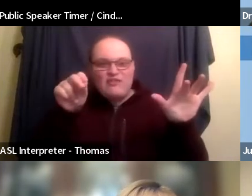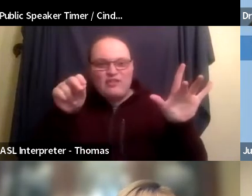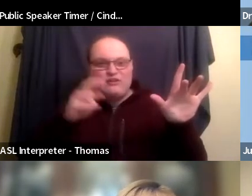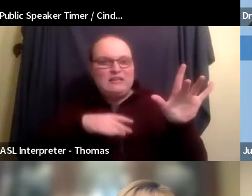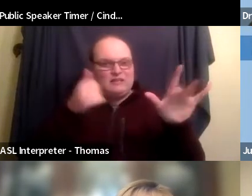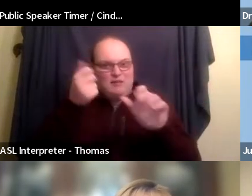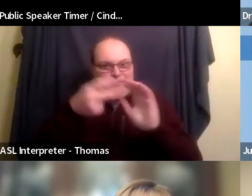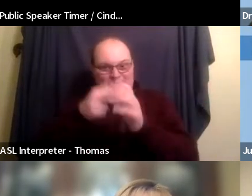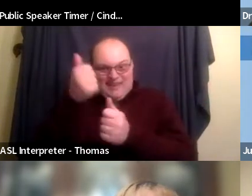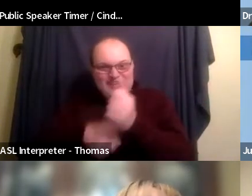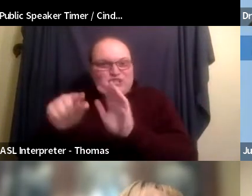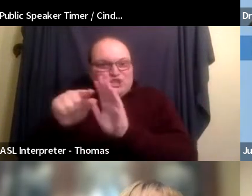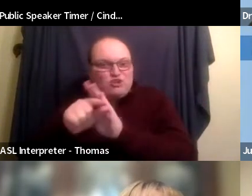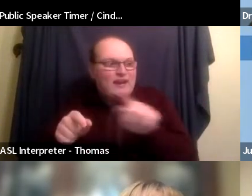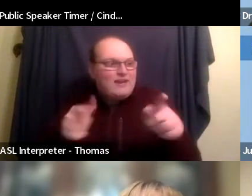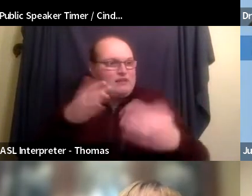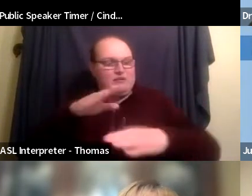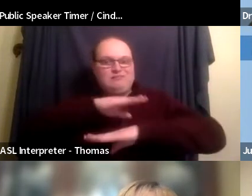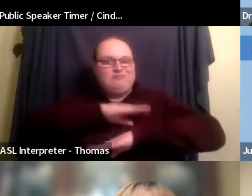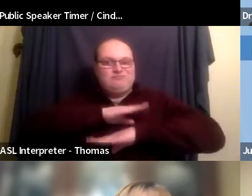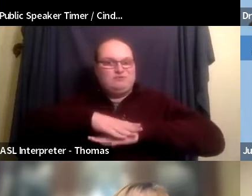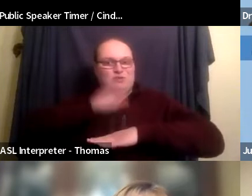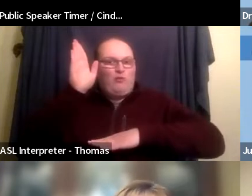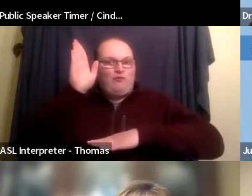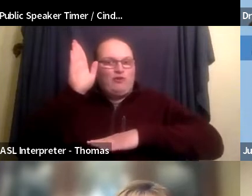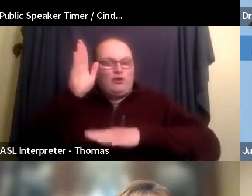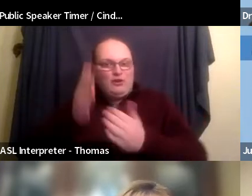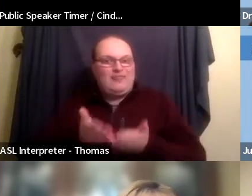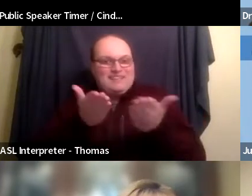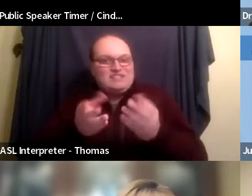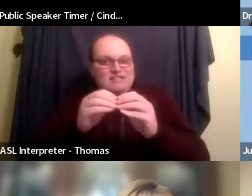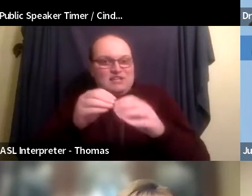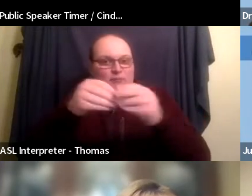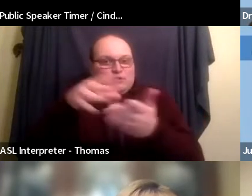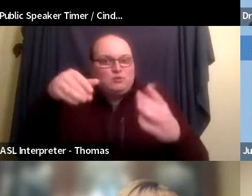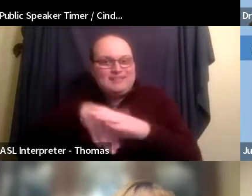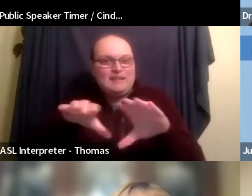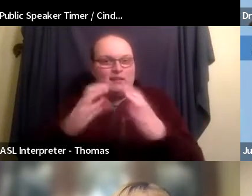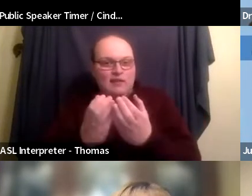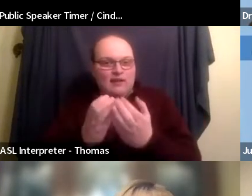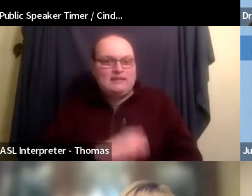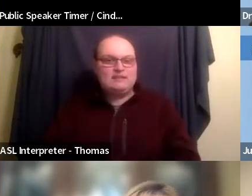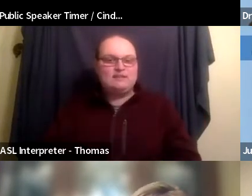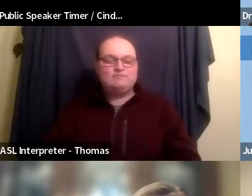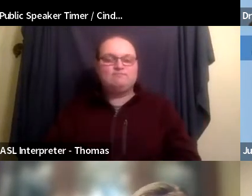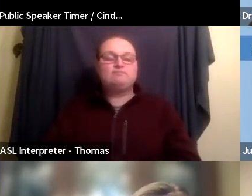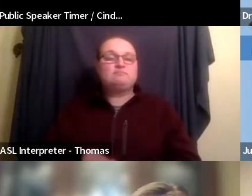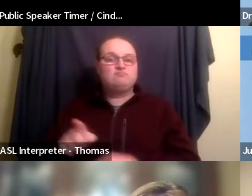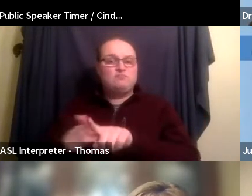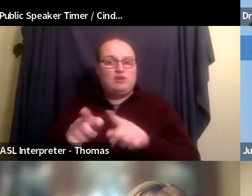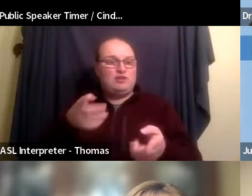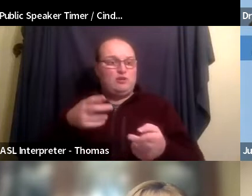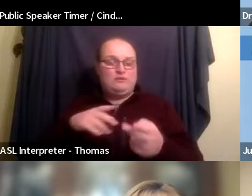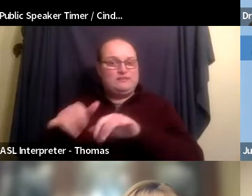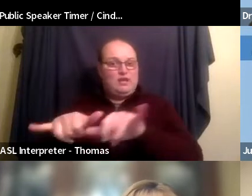met or exceeded the class ratios before consolidation and before considering the new developments. They are also a uniform school.